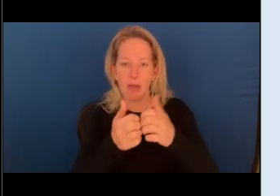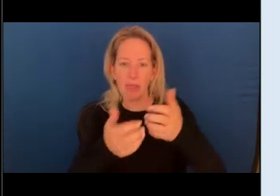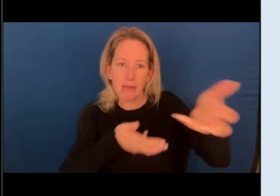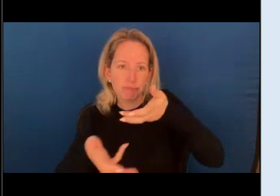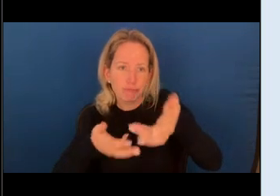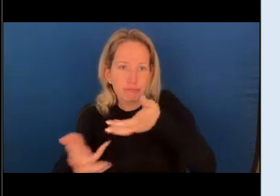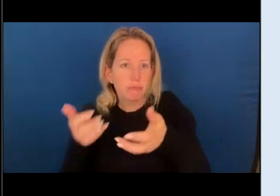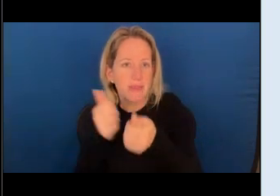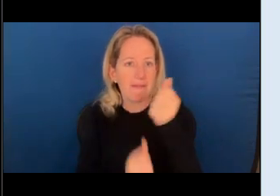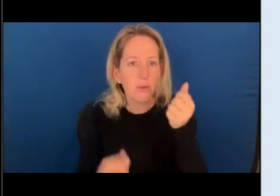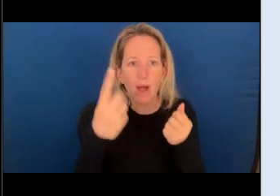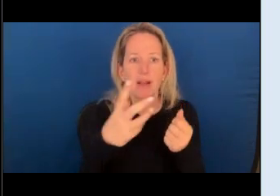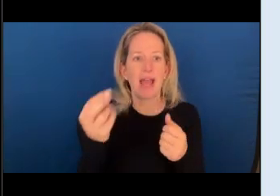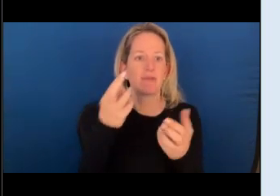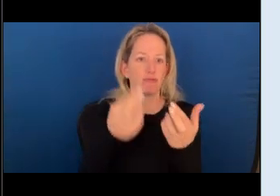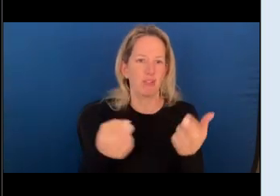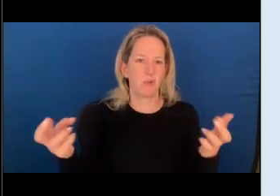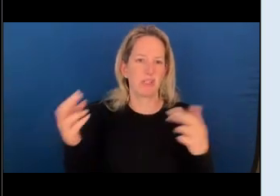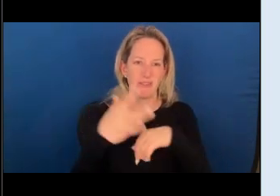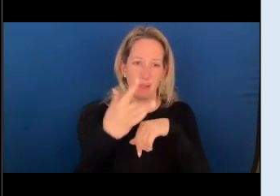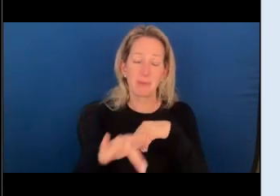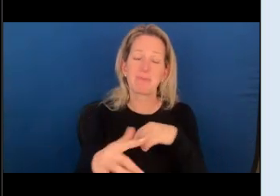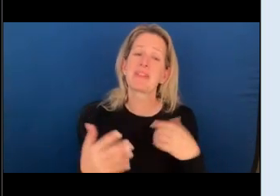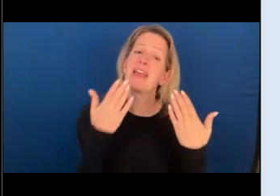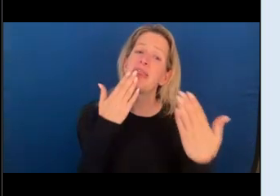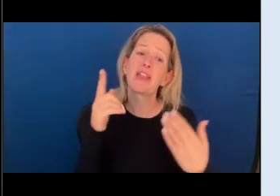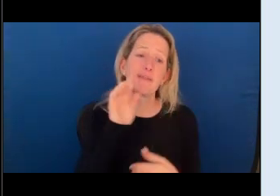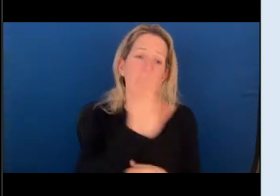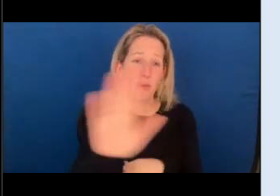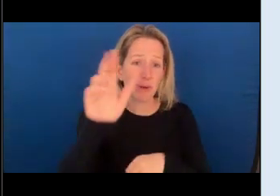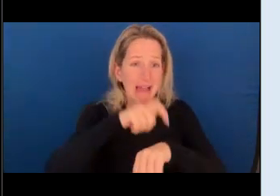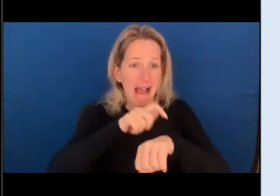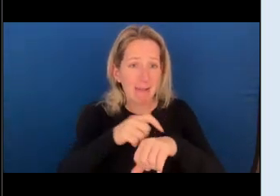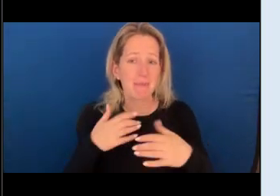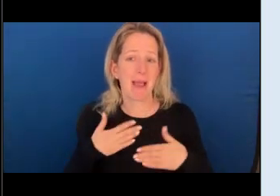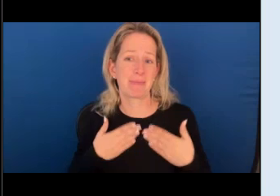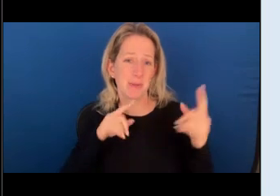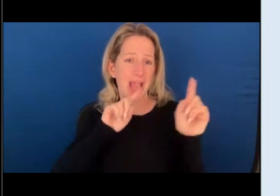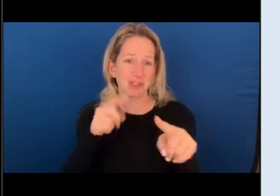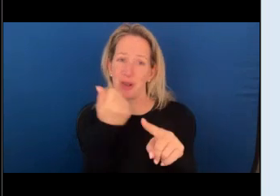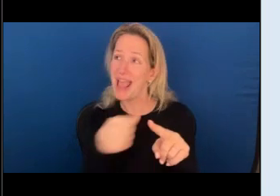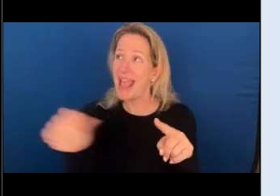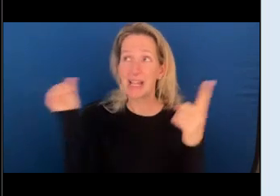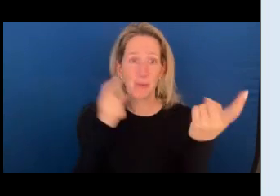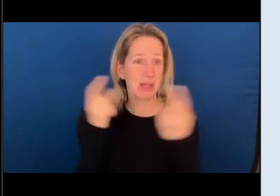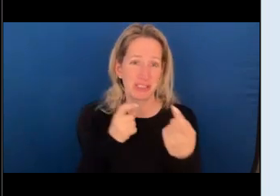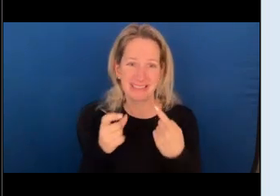seeing all the resources available. So thank you for your time, and I'll be happy to answer any questions.